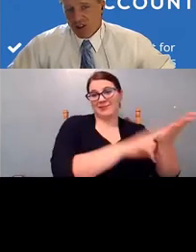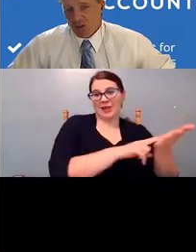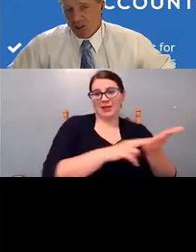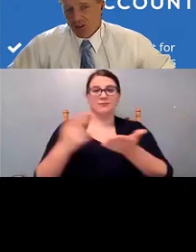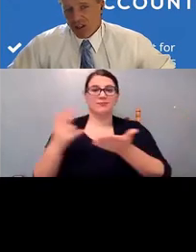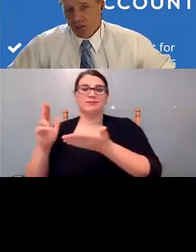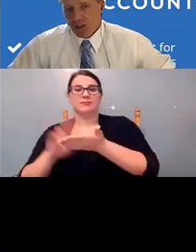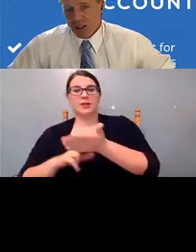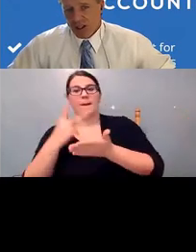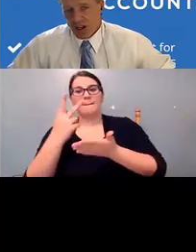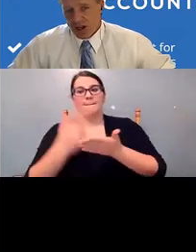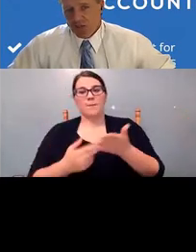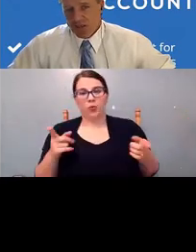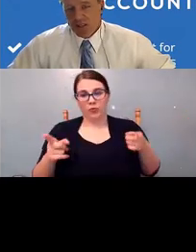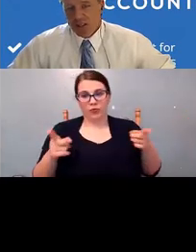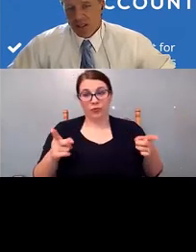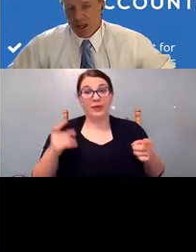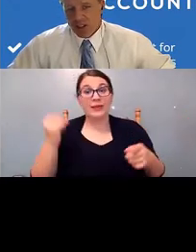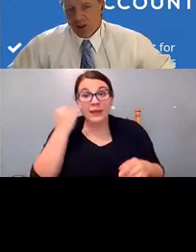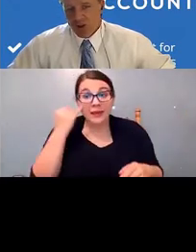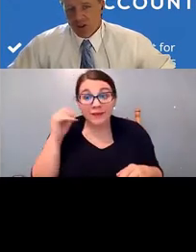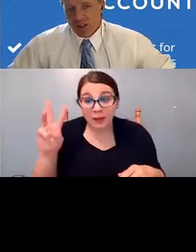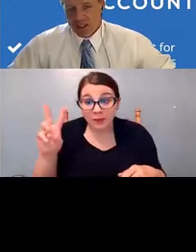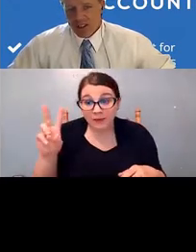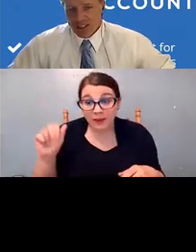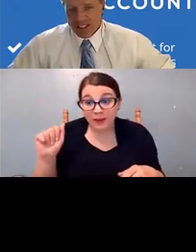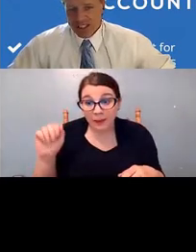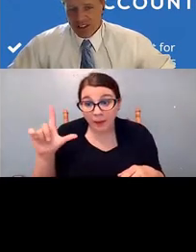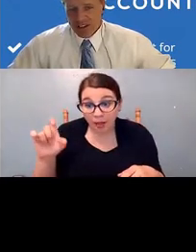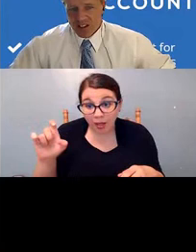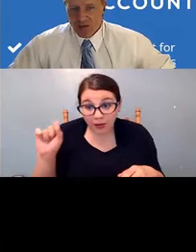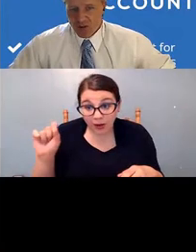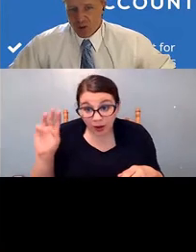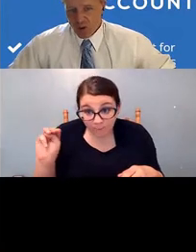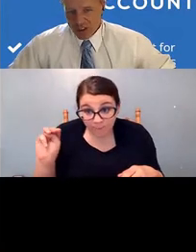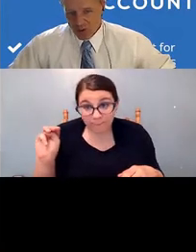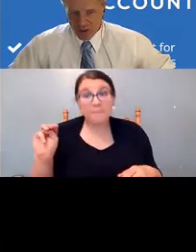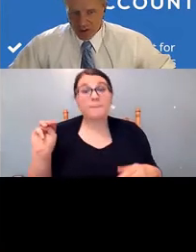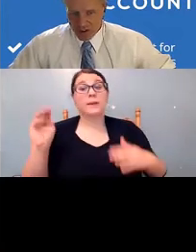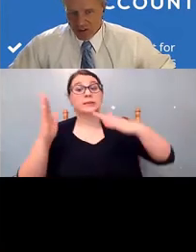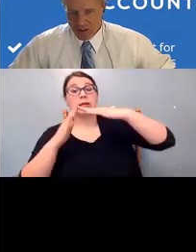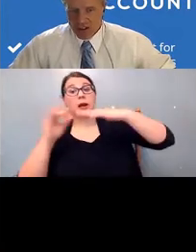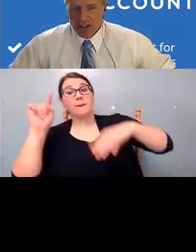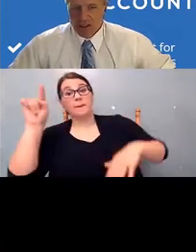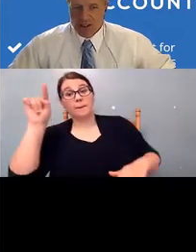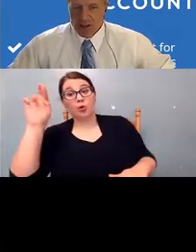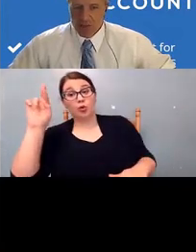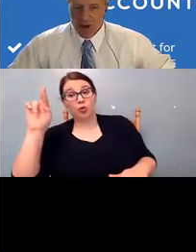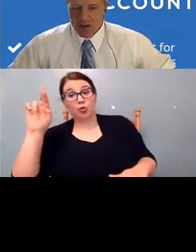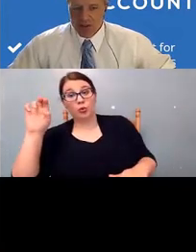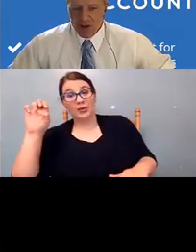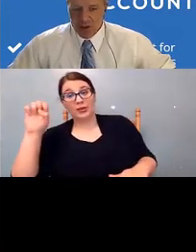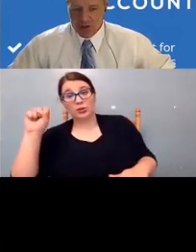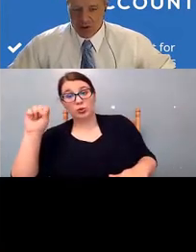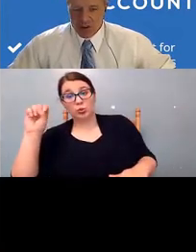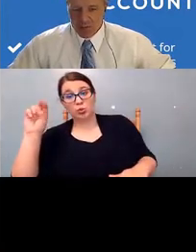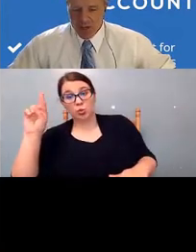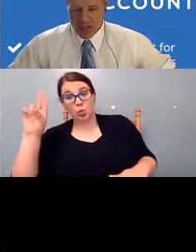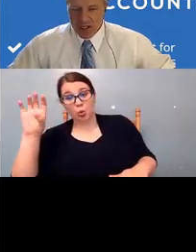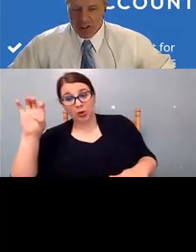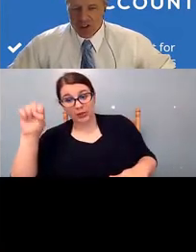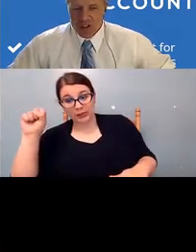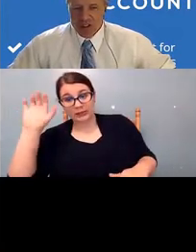go to WVABLE.com and go to the link at the top for resources, then at the bottom of that